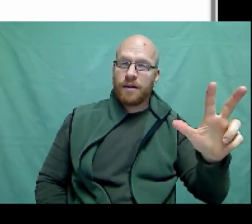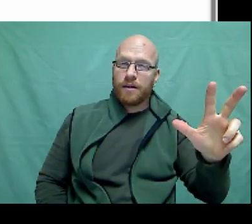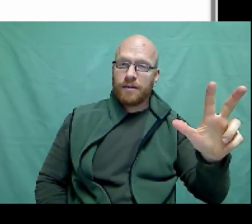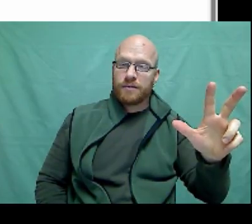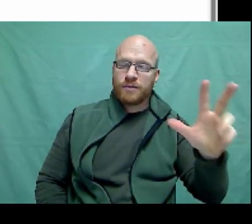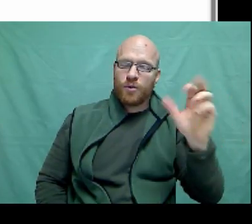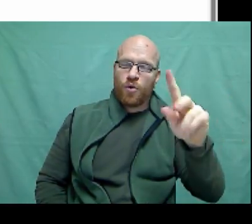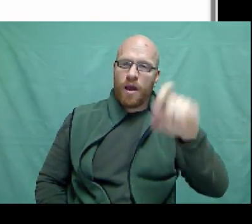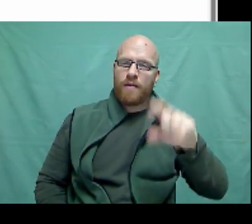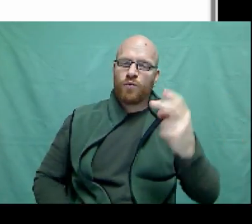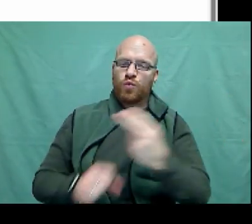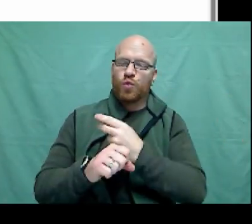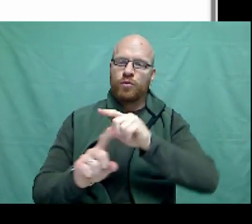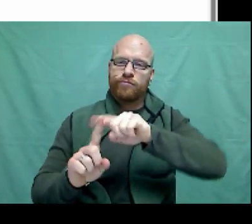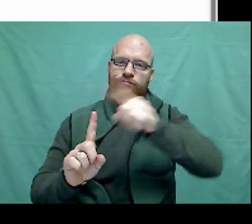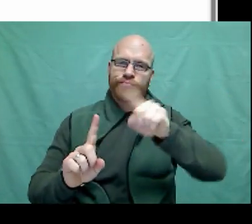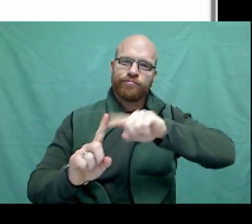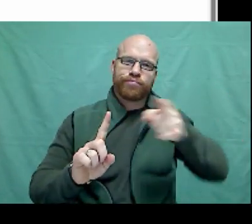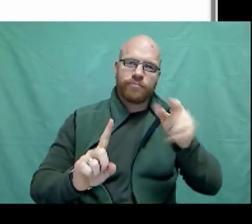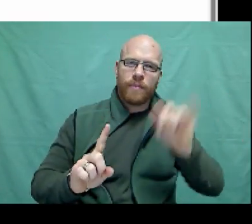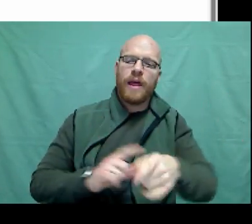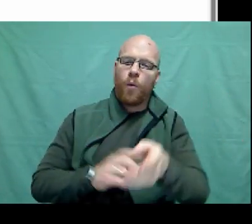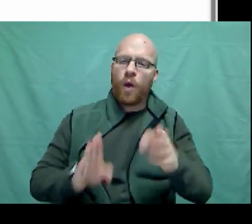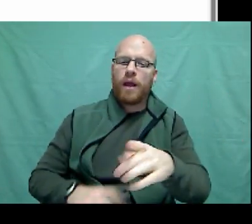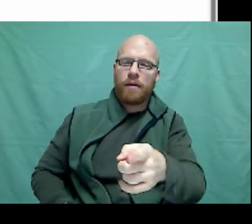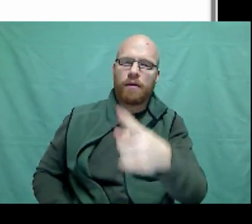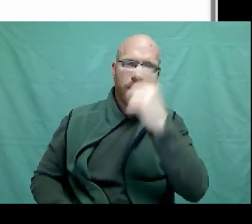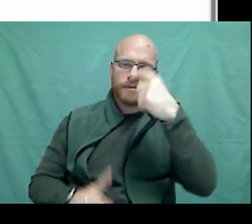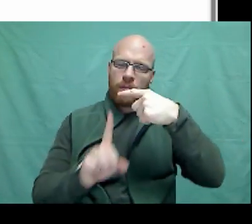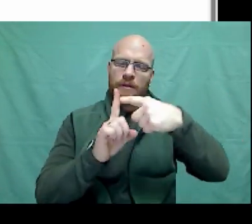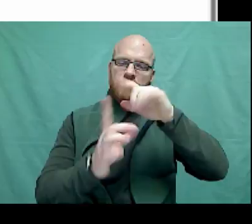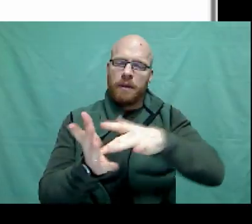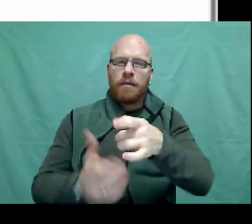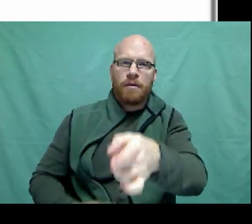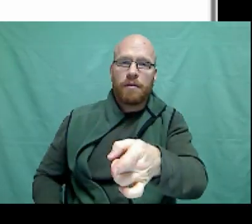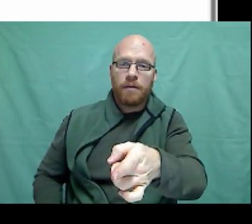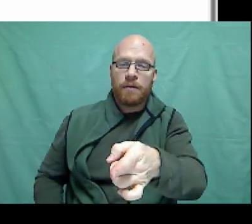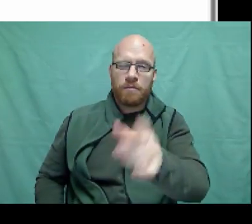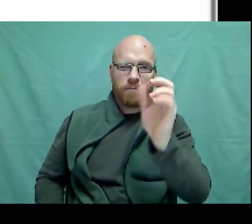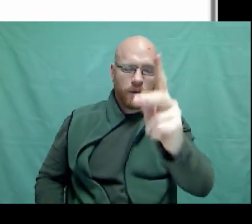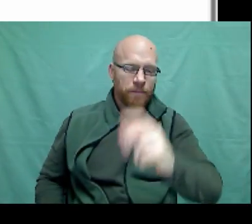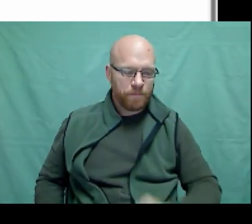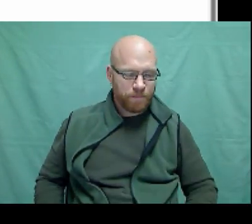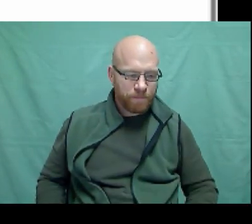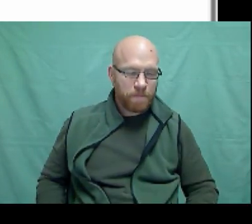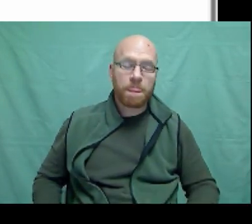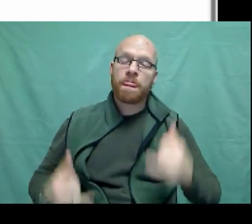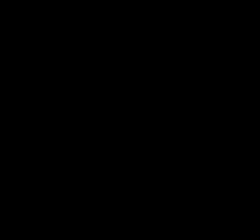square root of x plus 3, not just x. So you have to distribute this, the x, over the other expression.